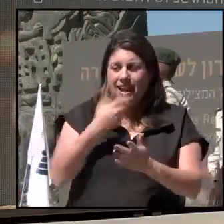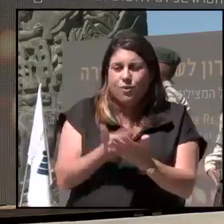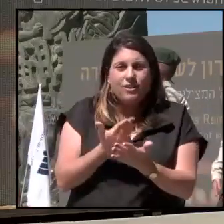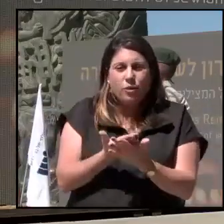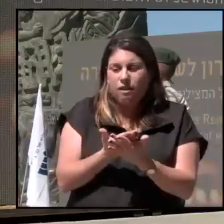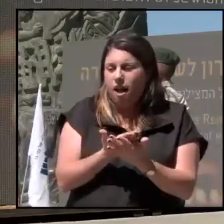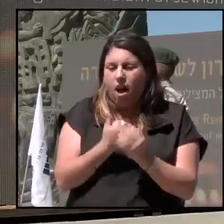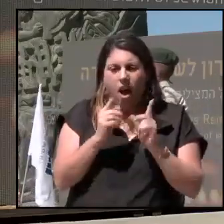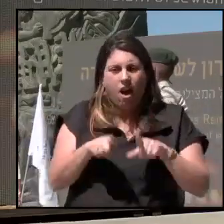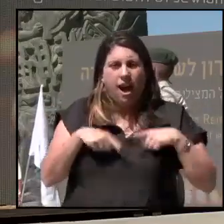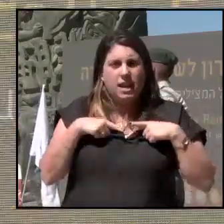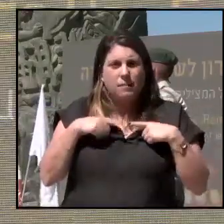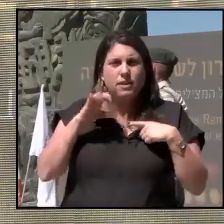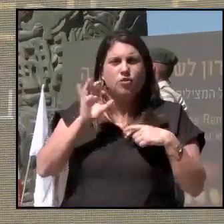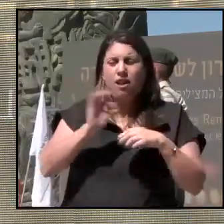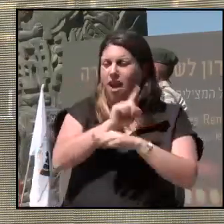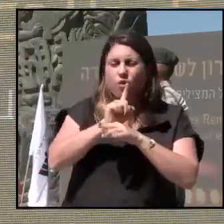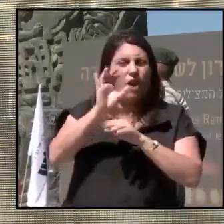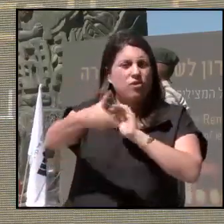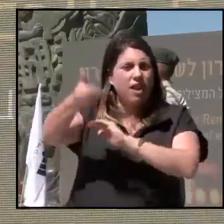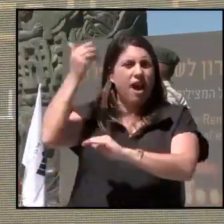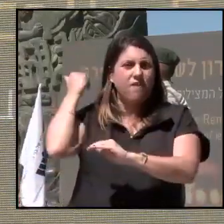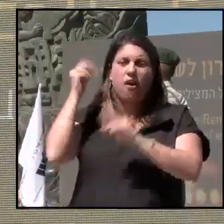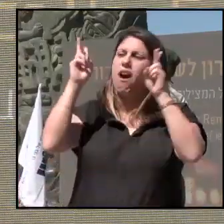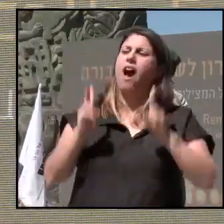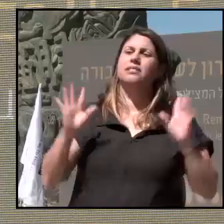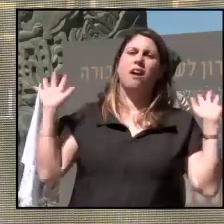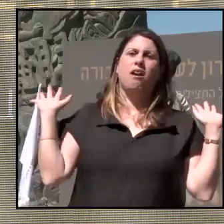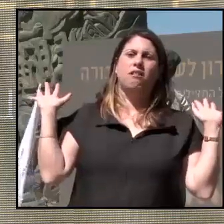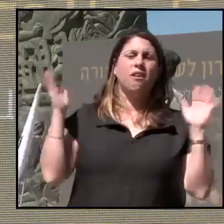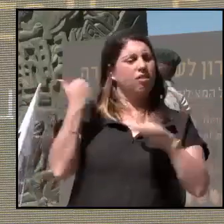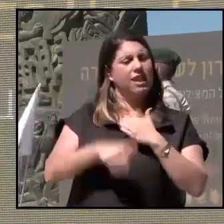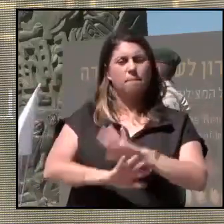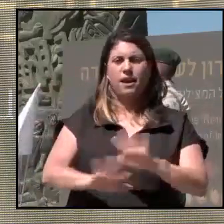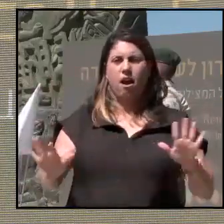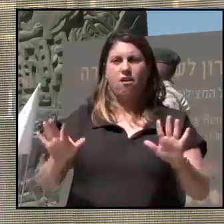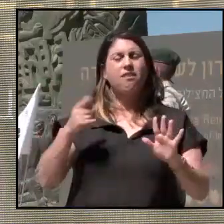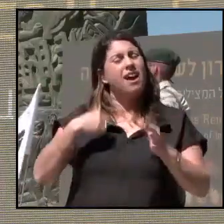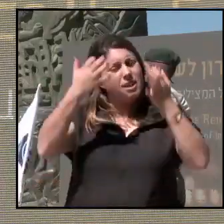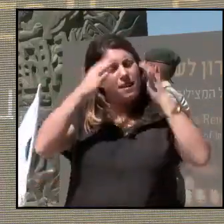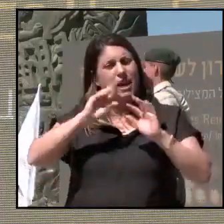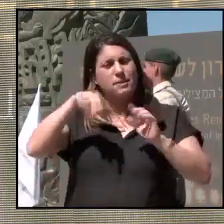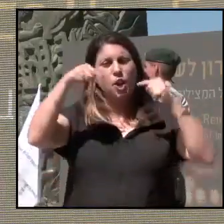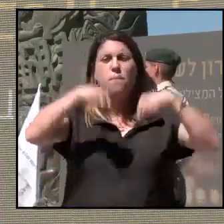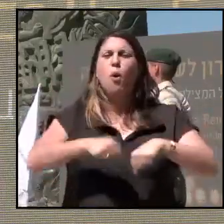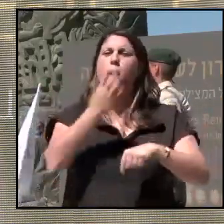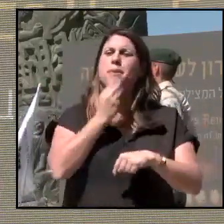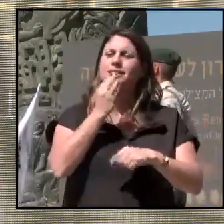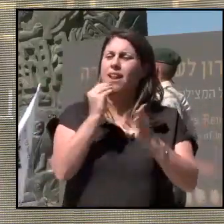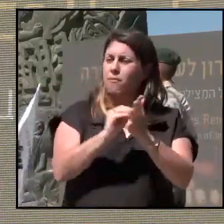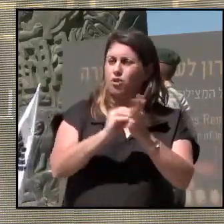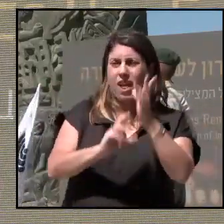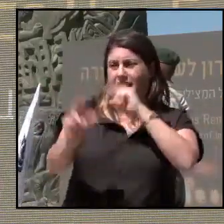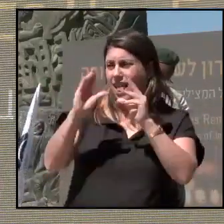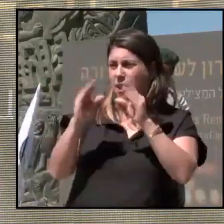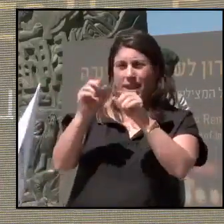present. The passage of time has stopped. I'm honored to be in Israel to speak to you